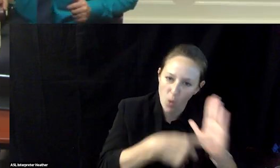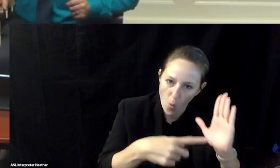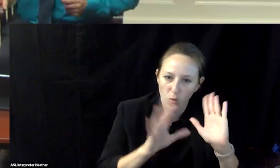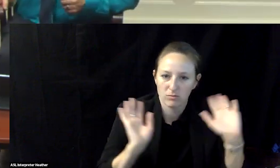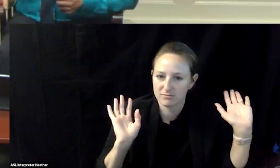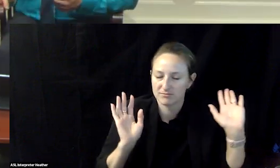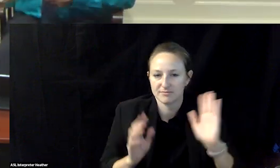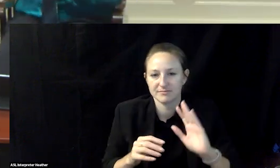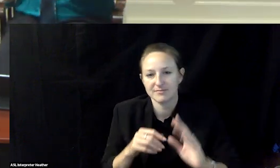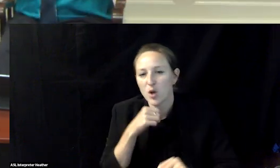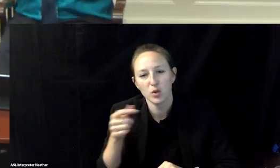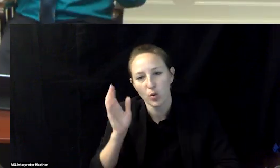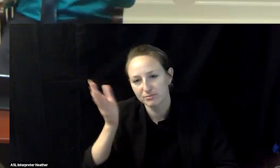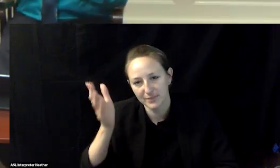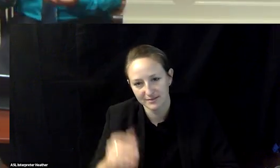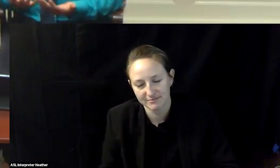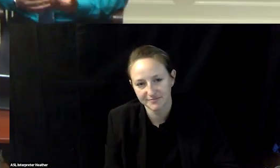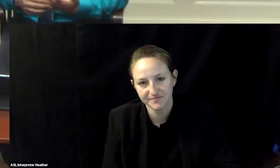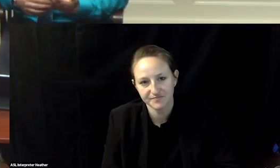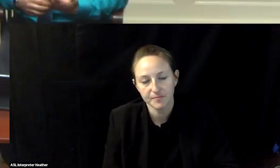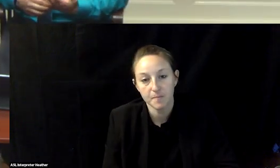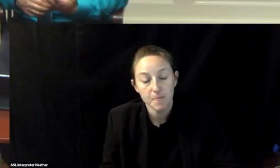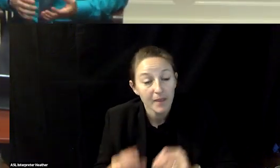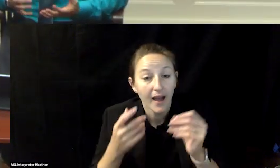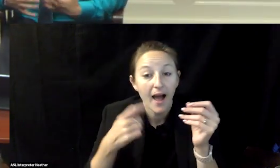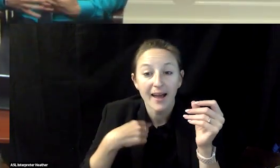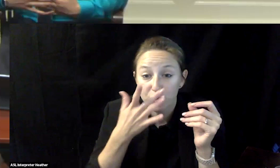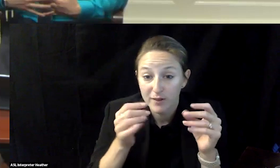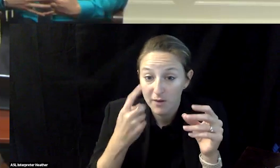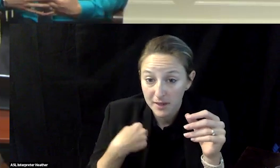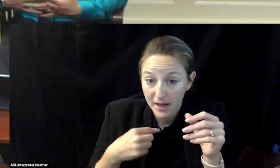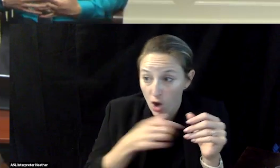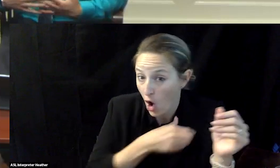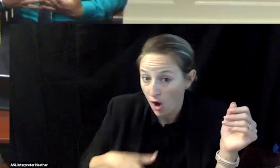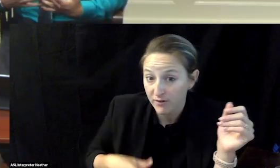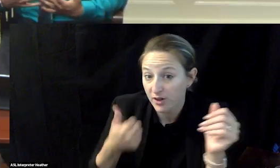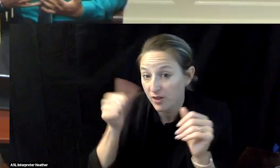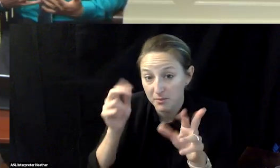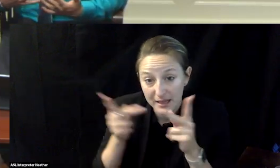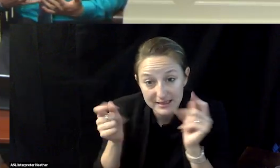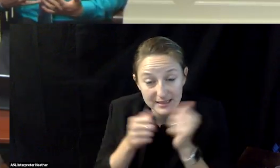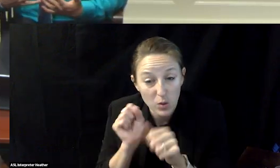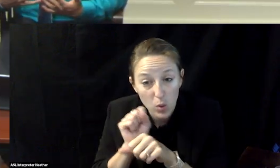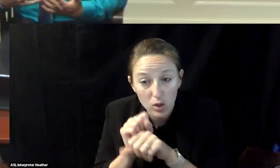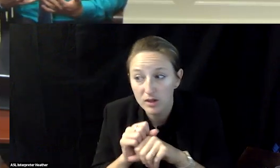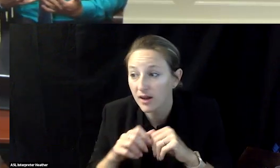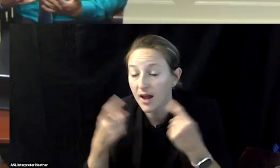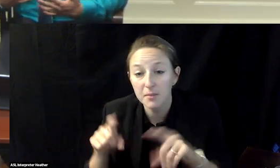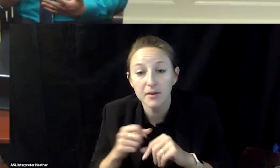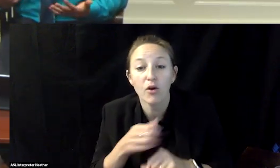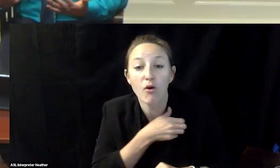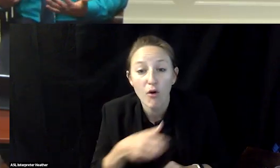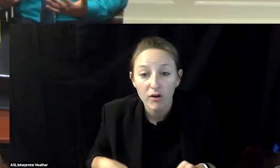interesting, and I find it at Harvard and everywhere else I've worked, where so often it'll be the case too, that the people that, as you